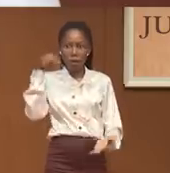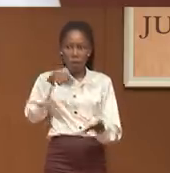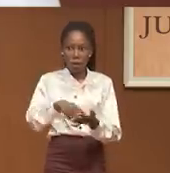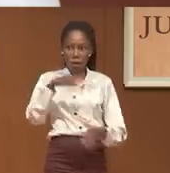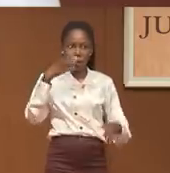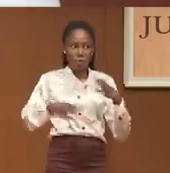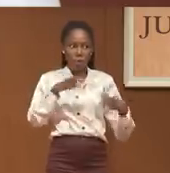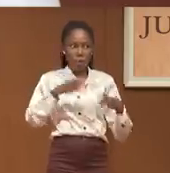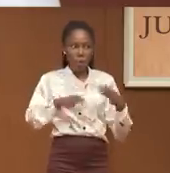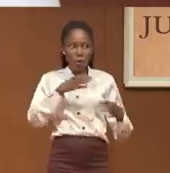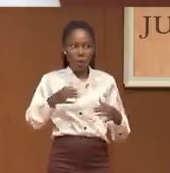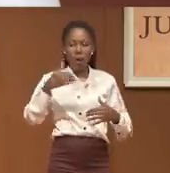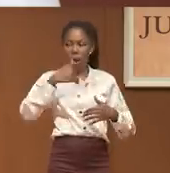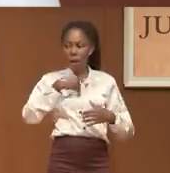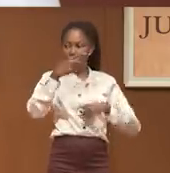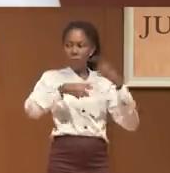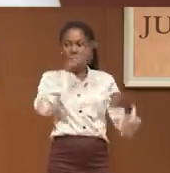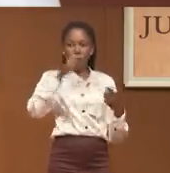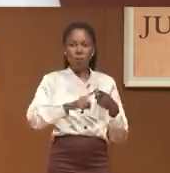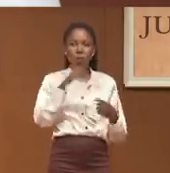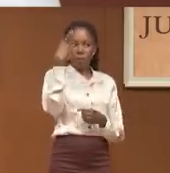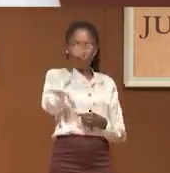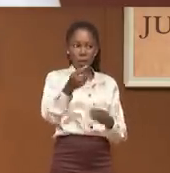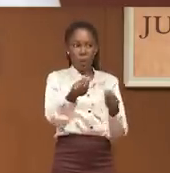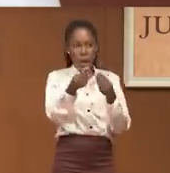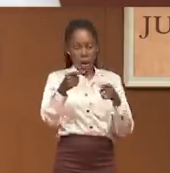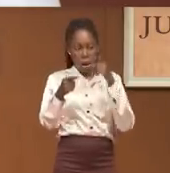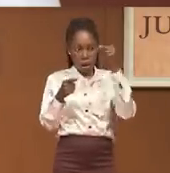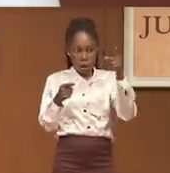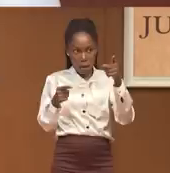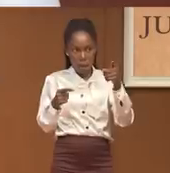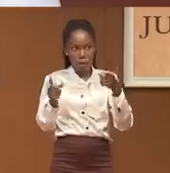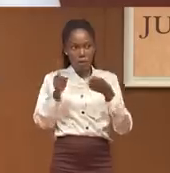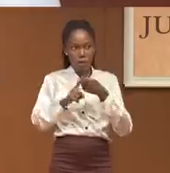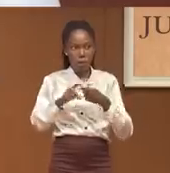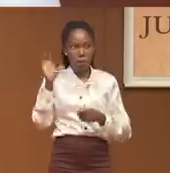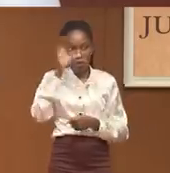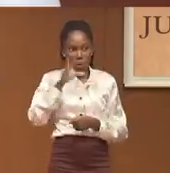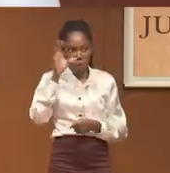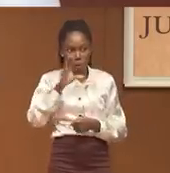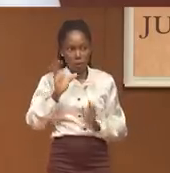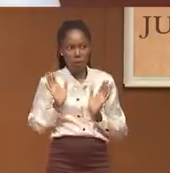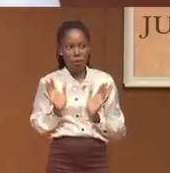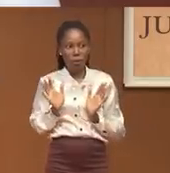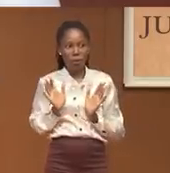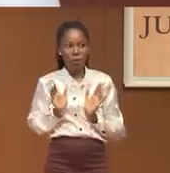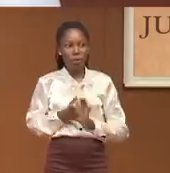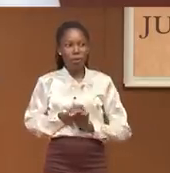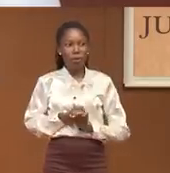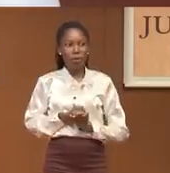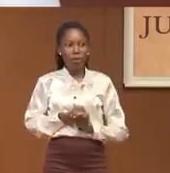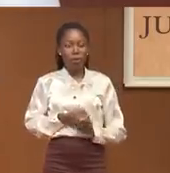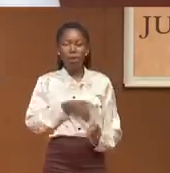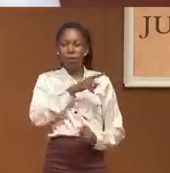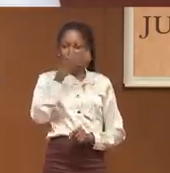Yes, ma'am. We've gone to investigate this matter. Yes. So I just call me because I have the two of you, I have your claim here. I know